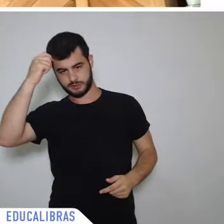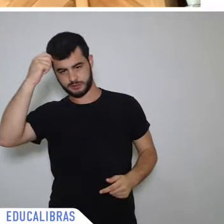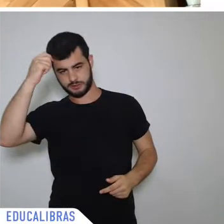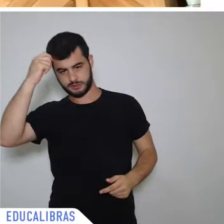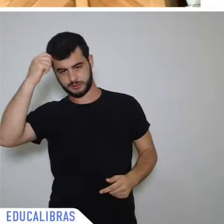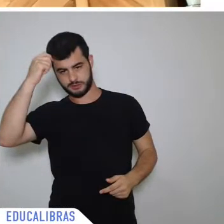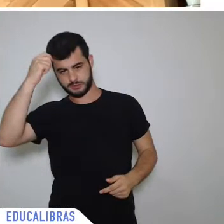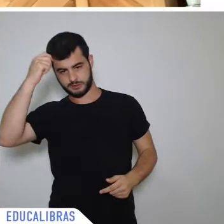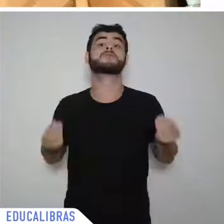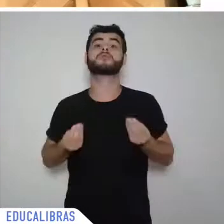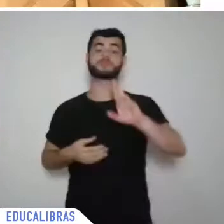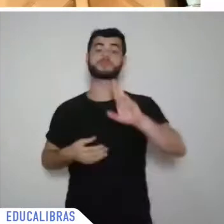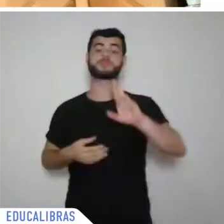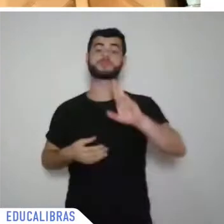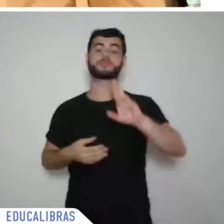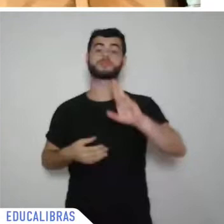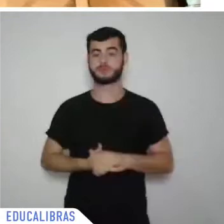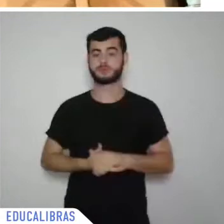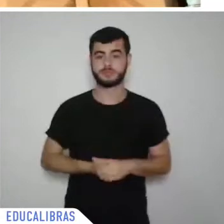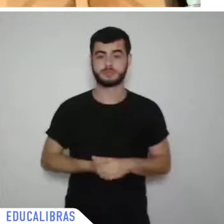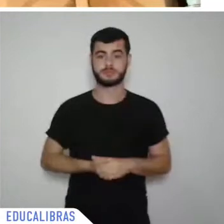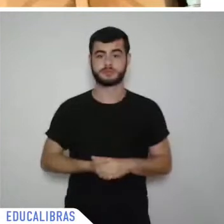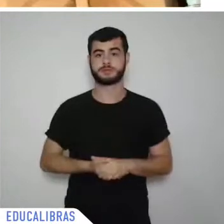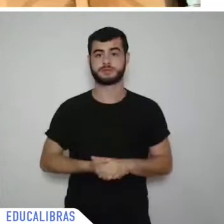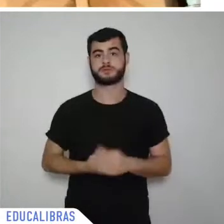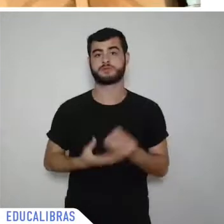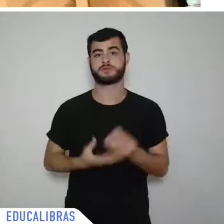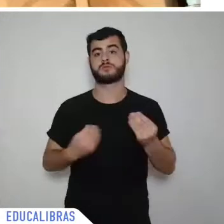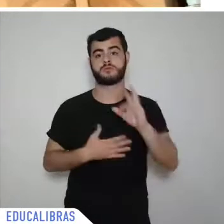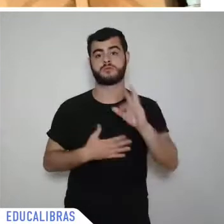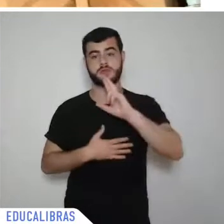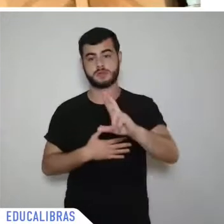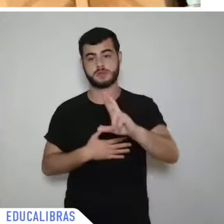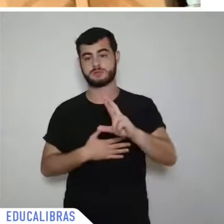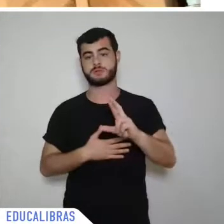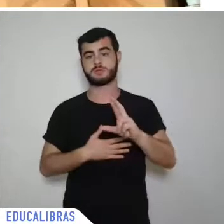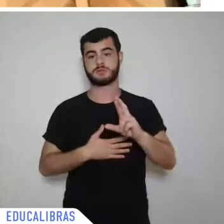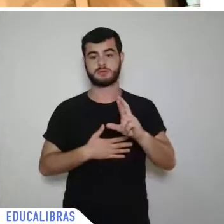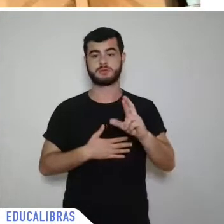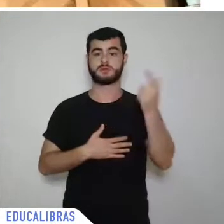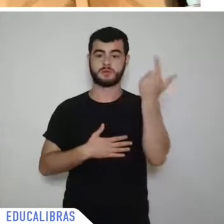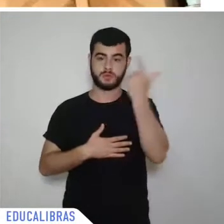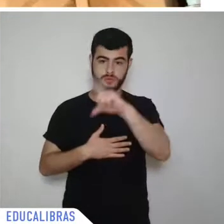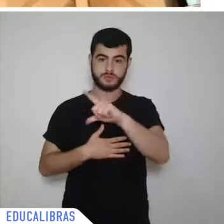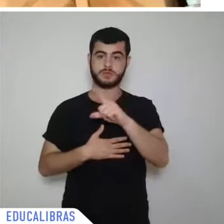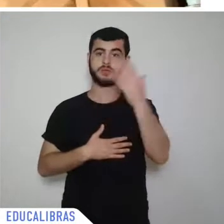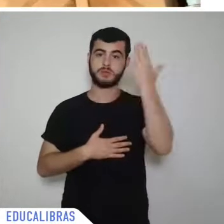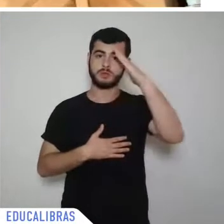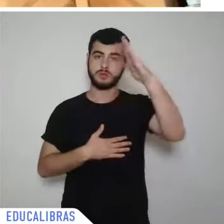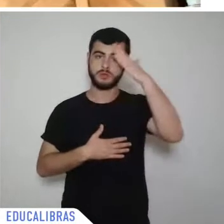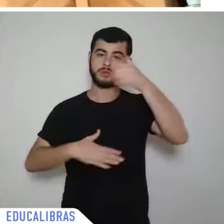So there is no response of this sort if we do not